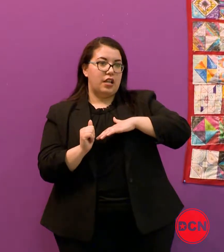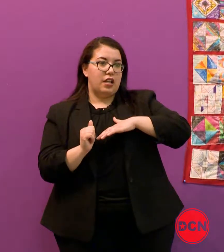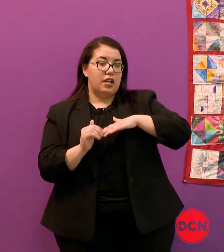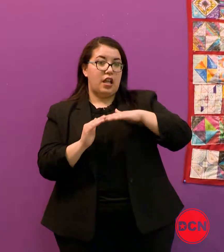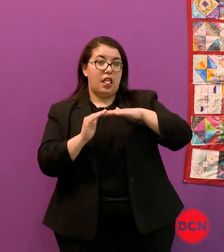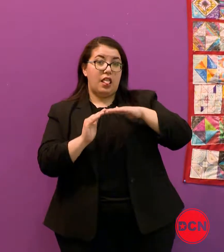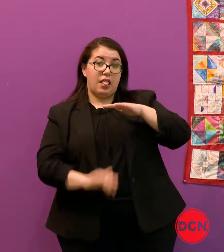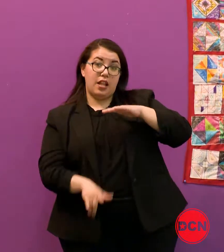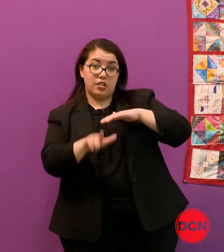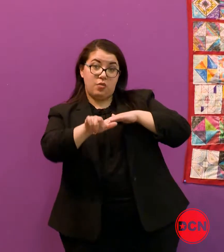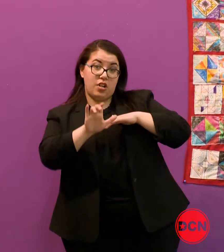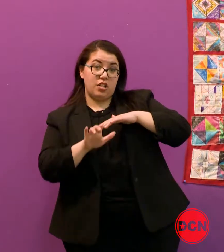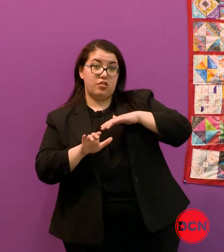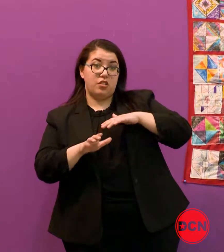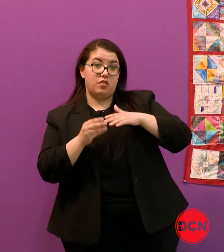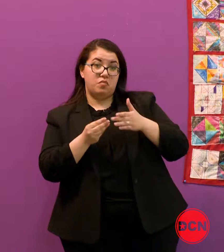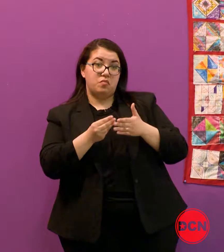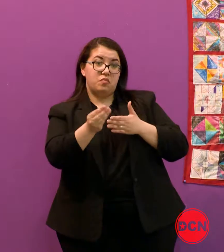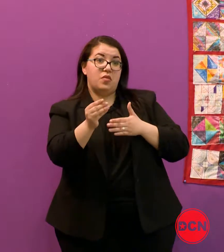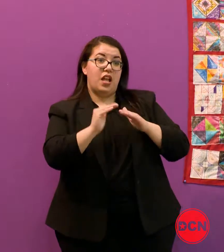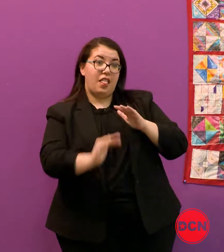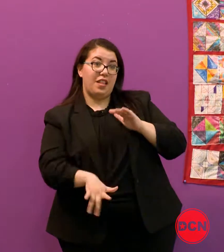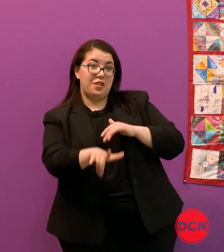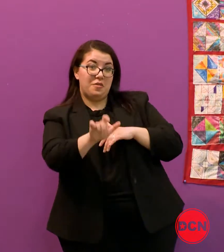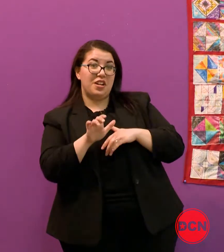than $100?